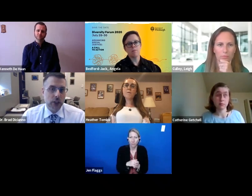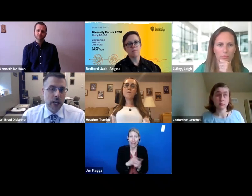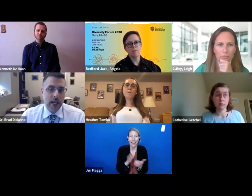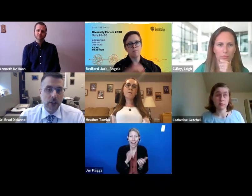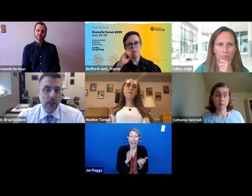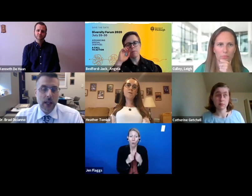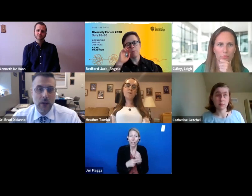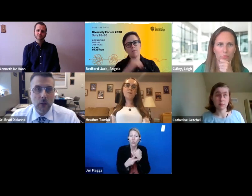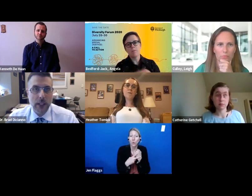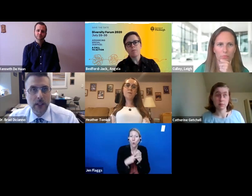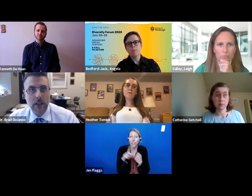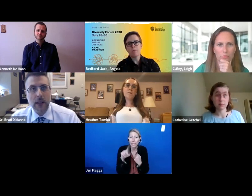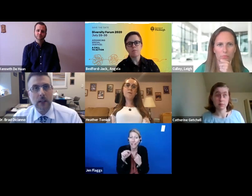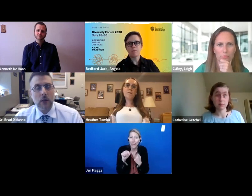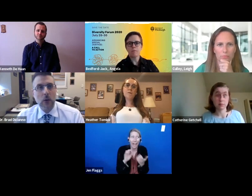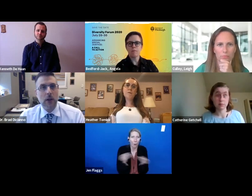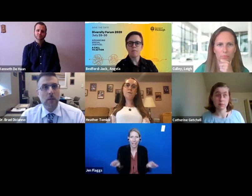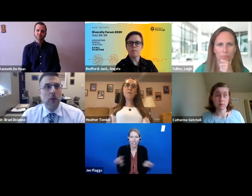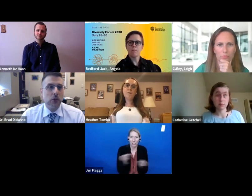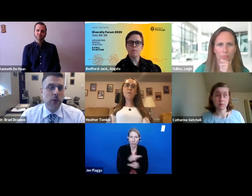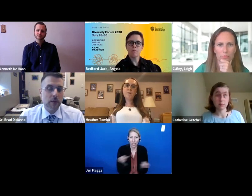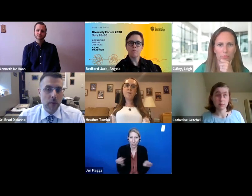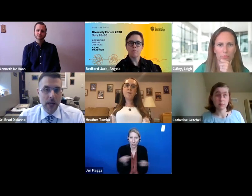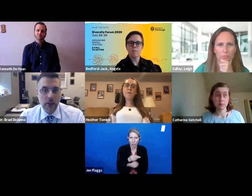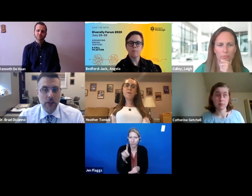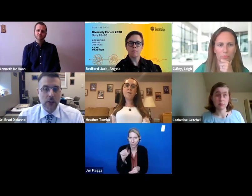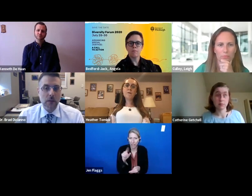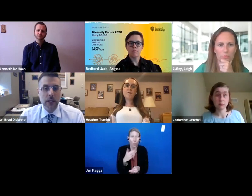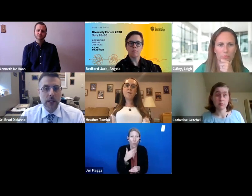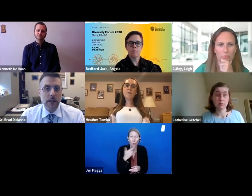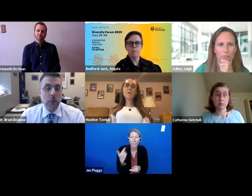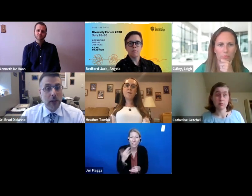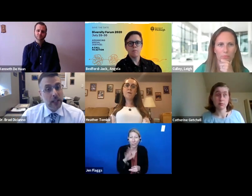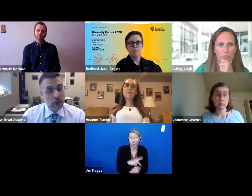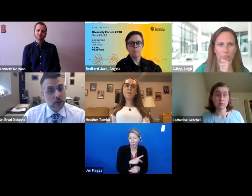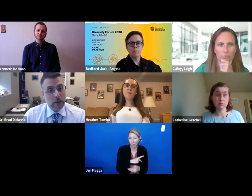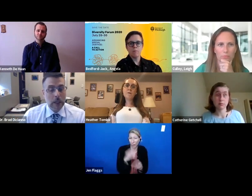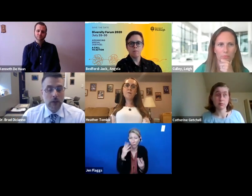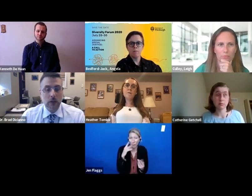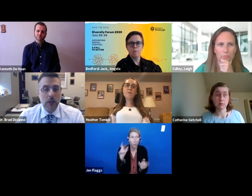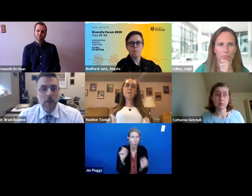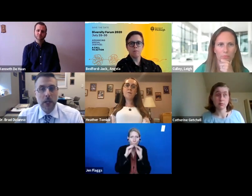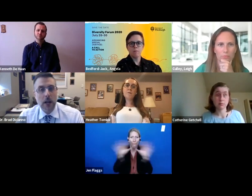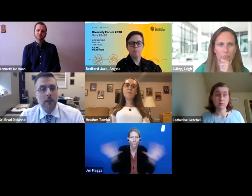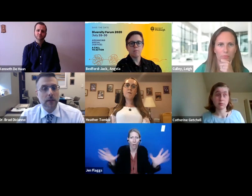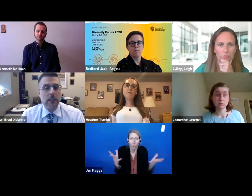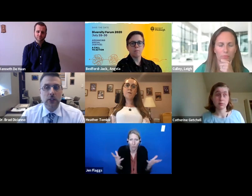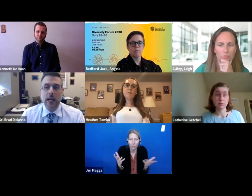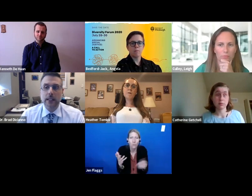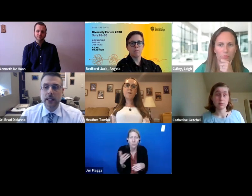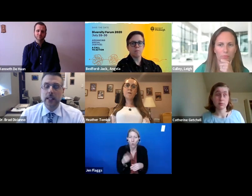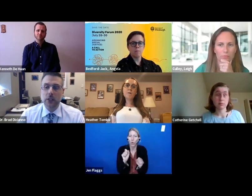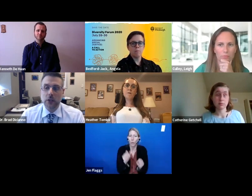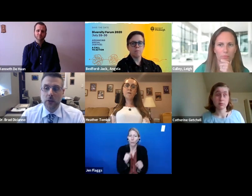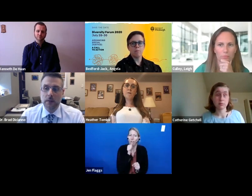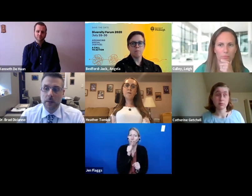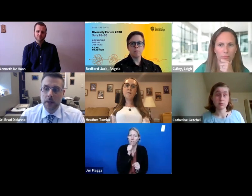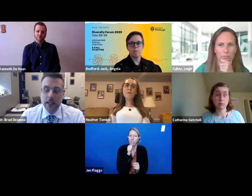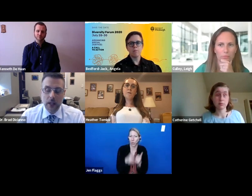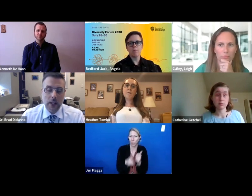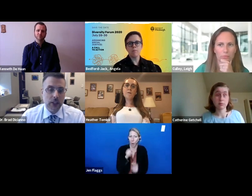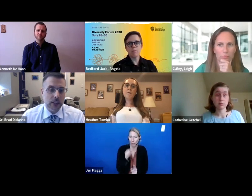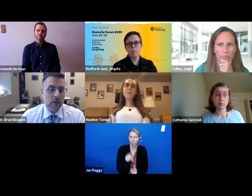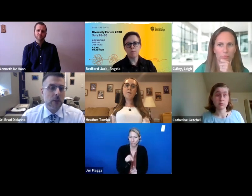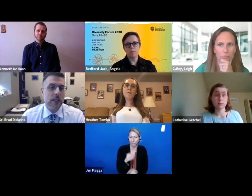stored and exchanged and the risk that your personal information could be breached. So there could be a confidentiality issue if